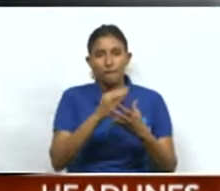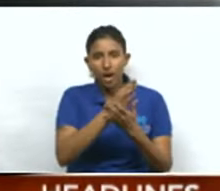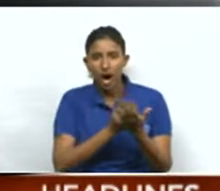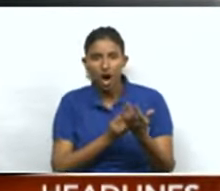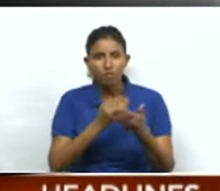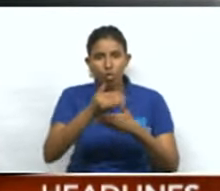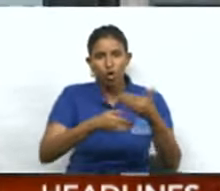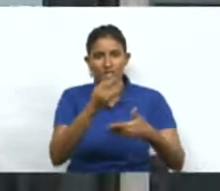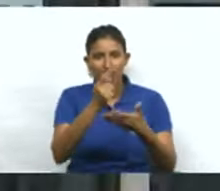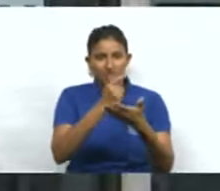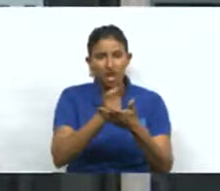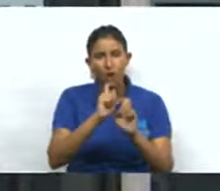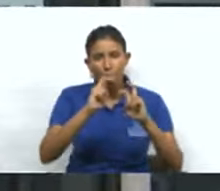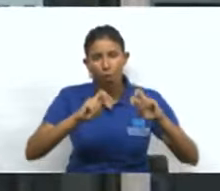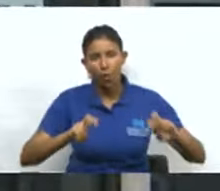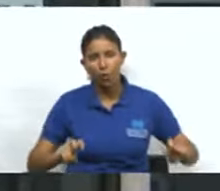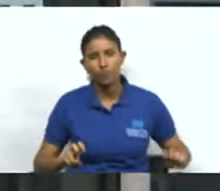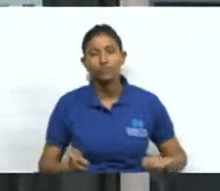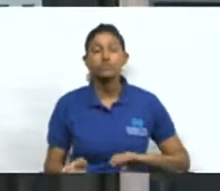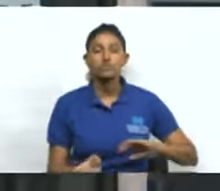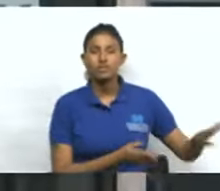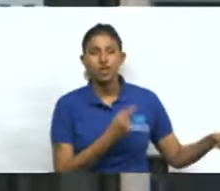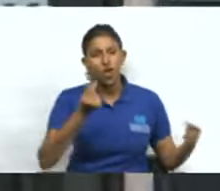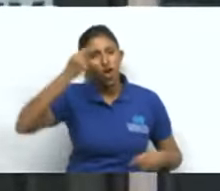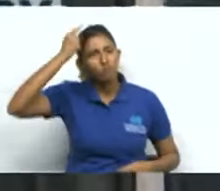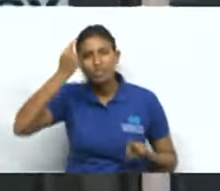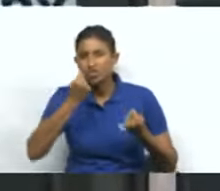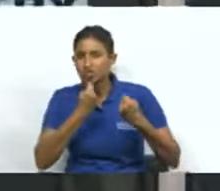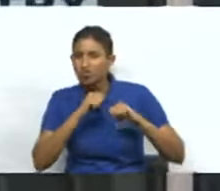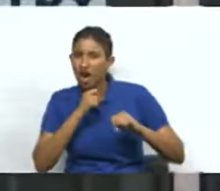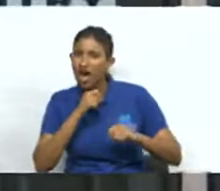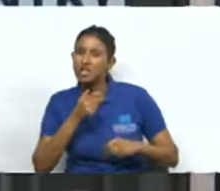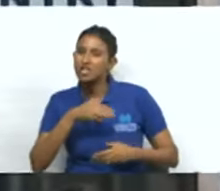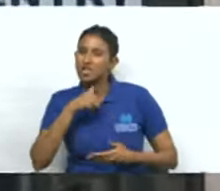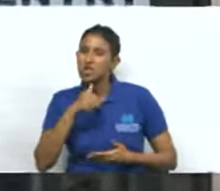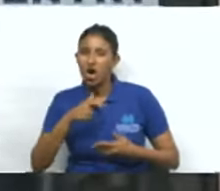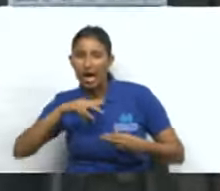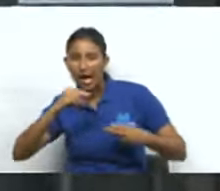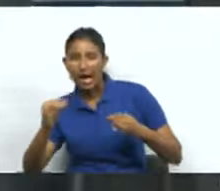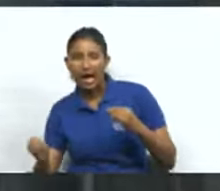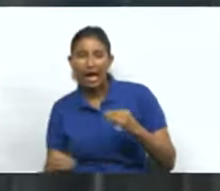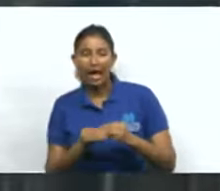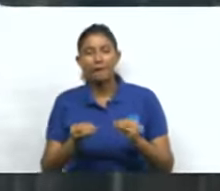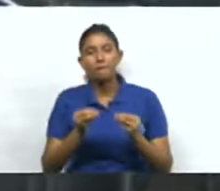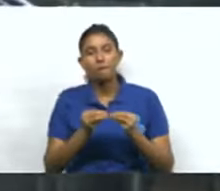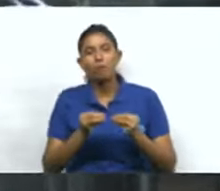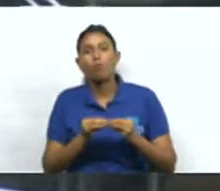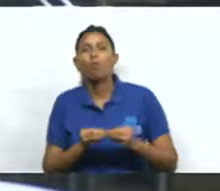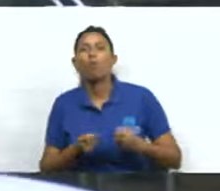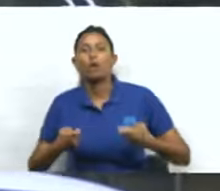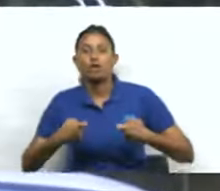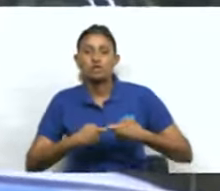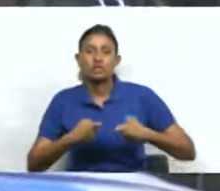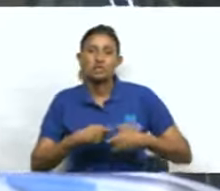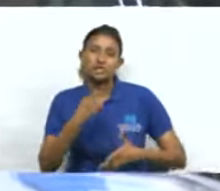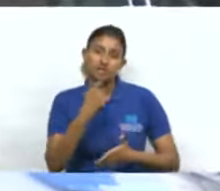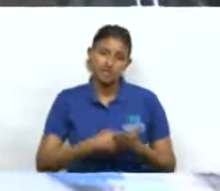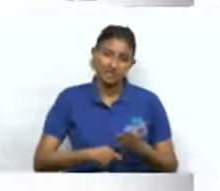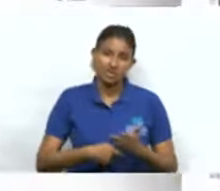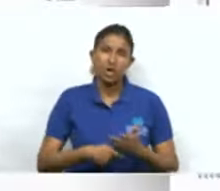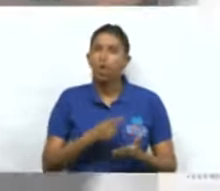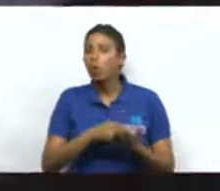news, governments trying to avoid new electricity rates, eroding the recently increased minimum wage. We'll tell you what they're